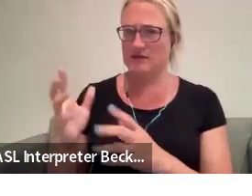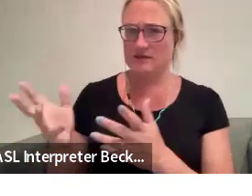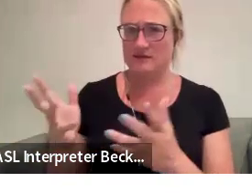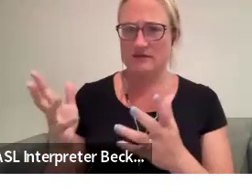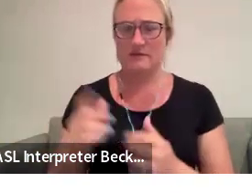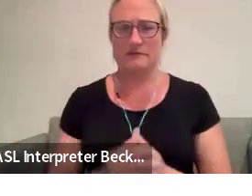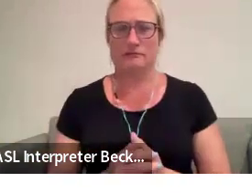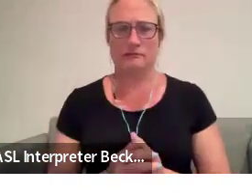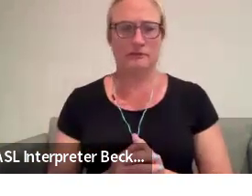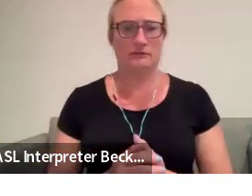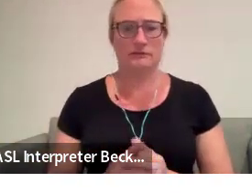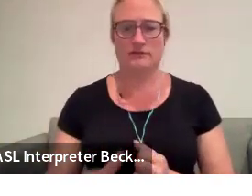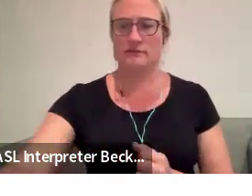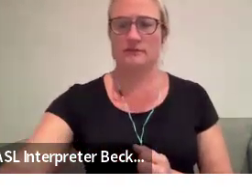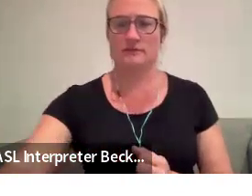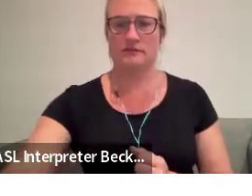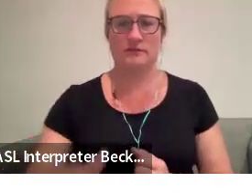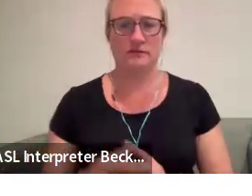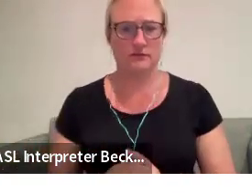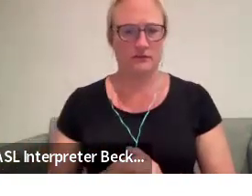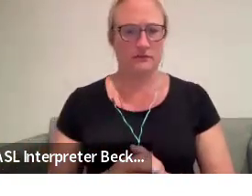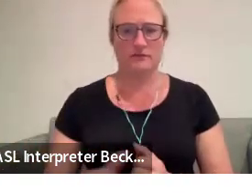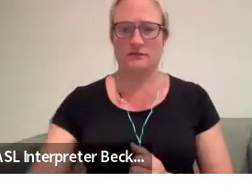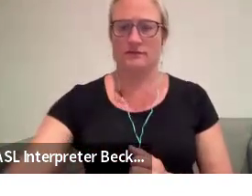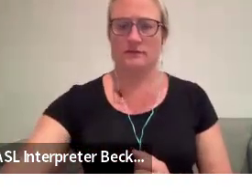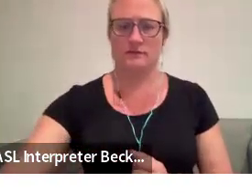able as participants.